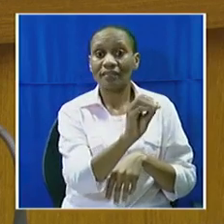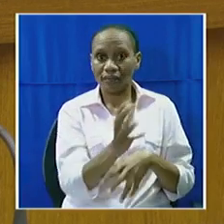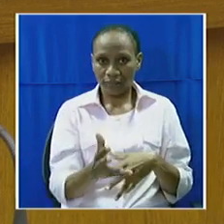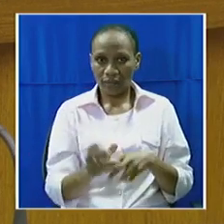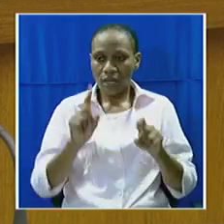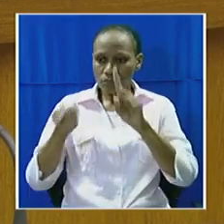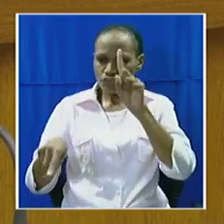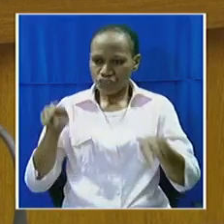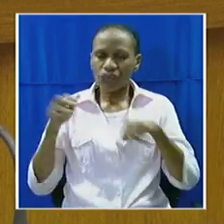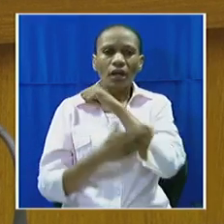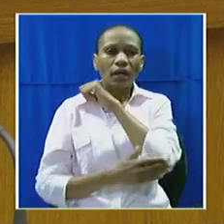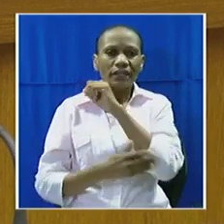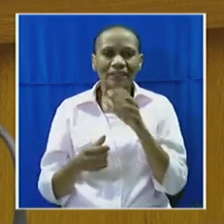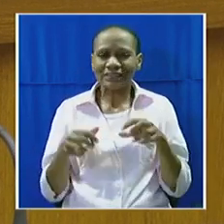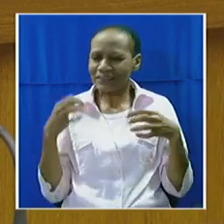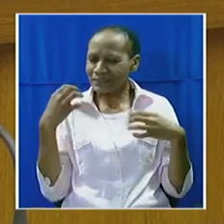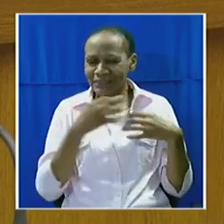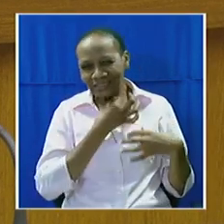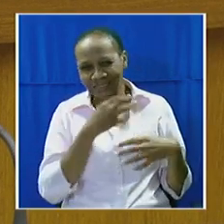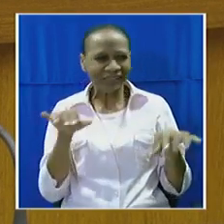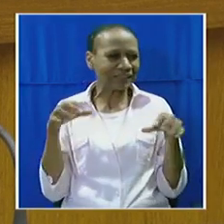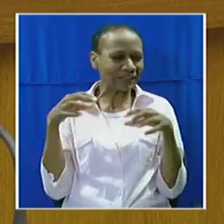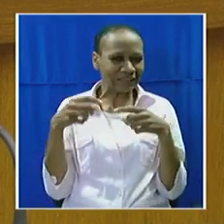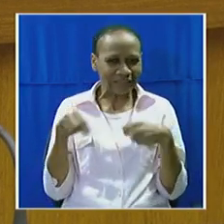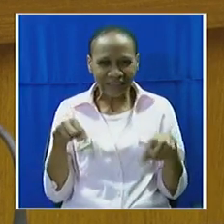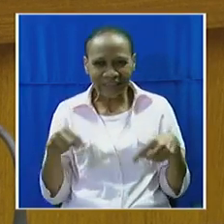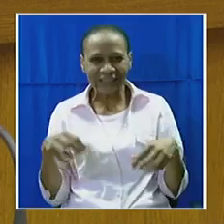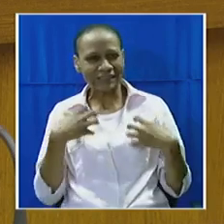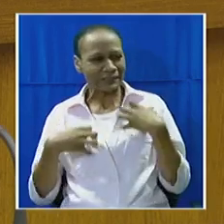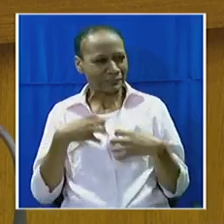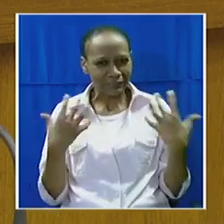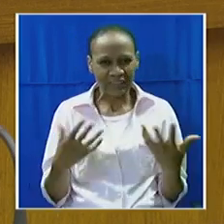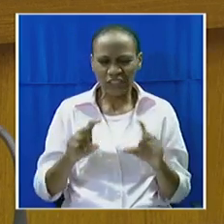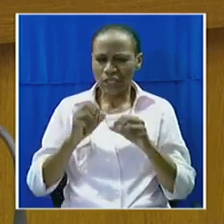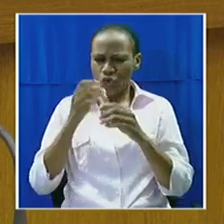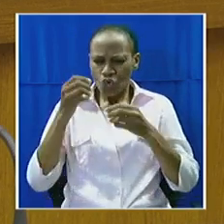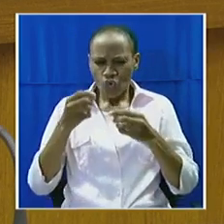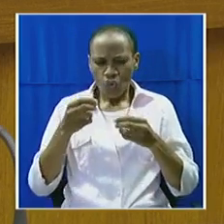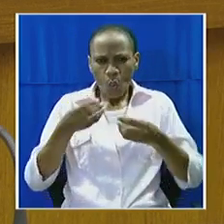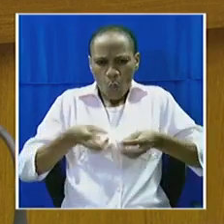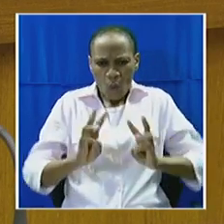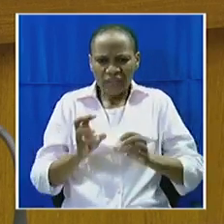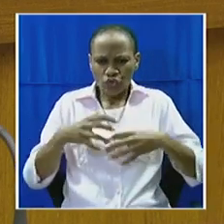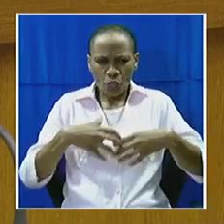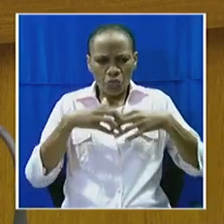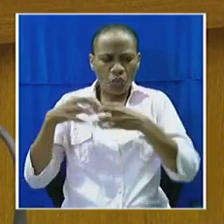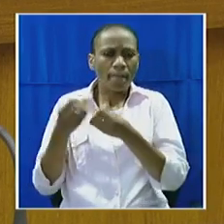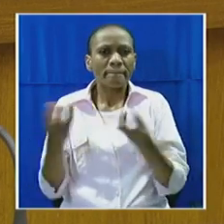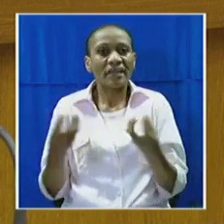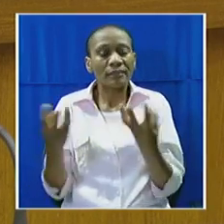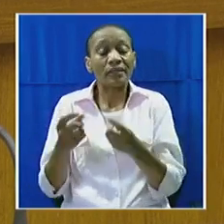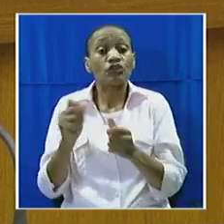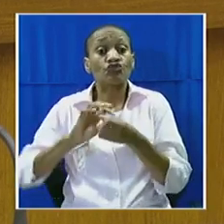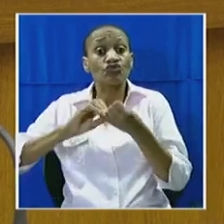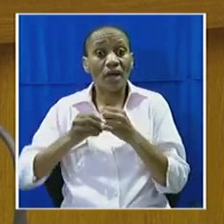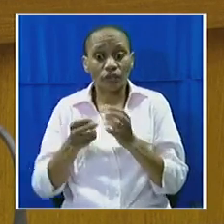into crisis mode, imposed travel bans, and enforced quarantine measures as they try to valiantly contain this